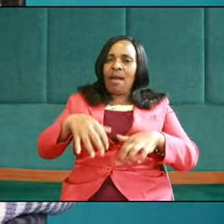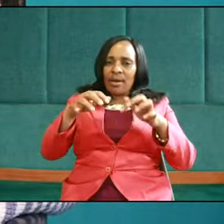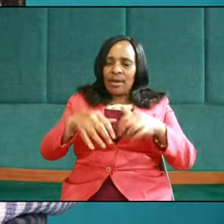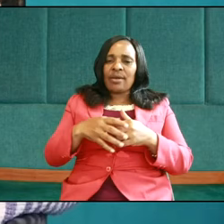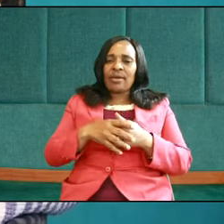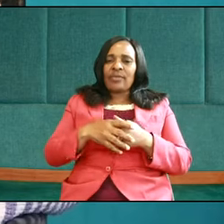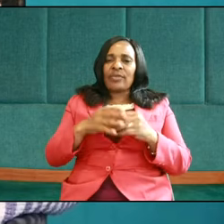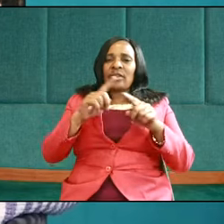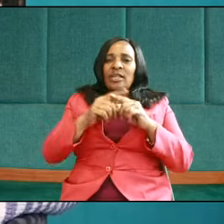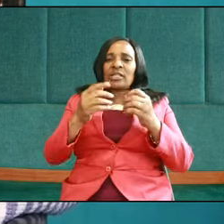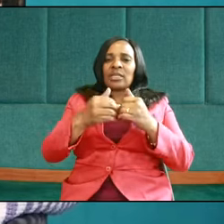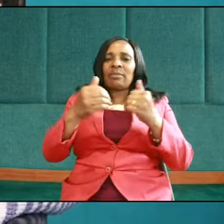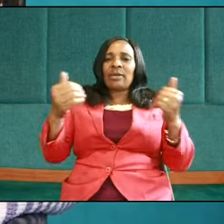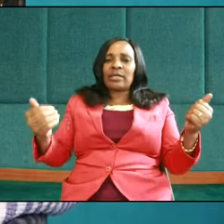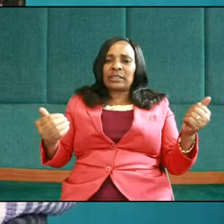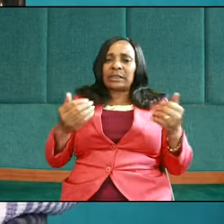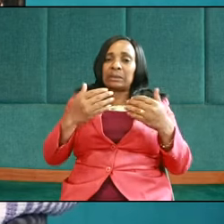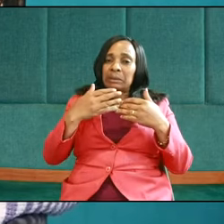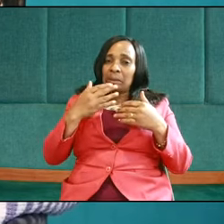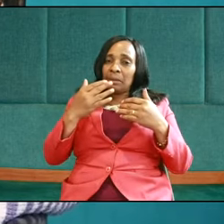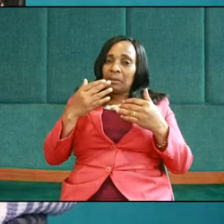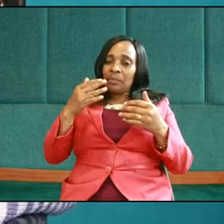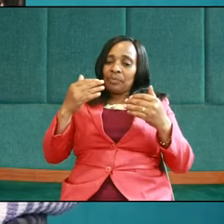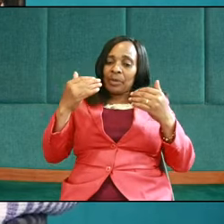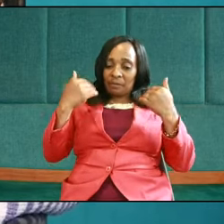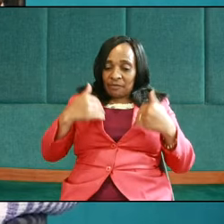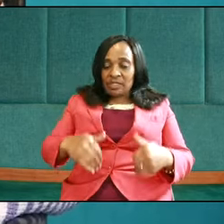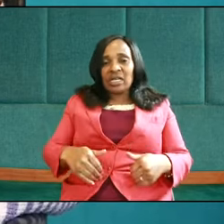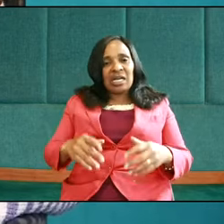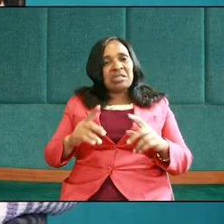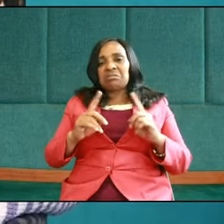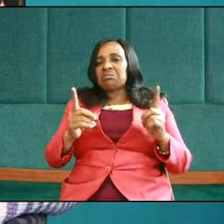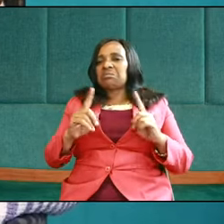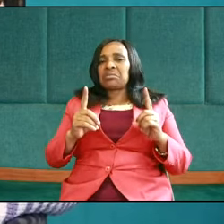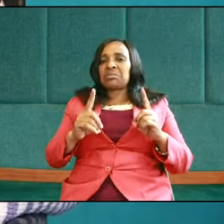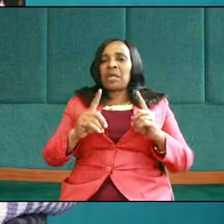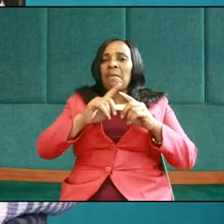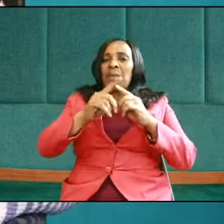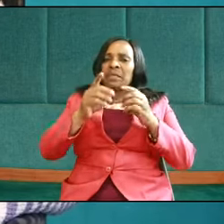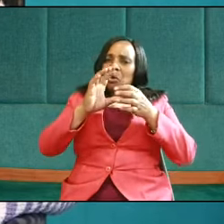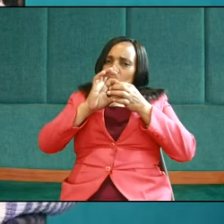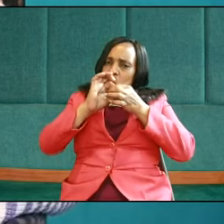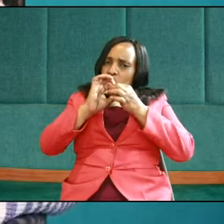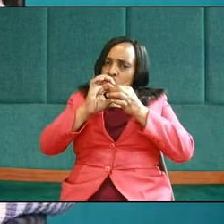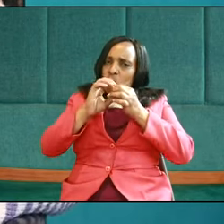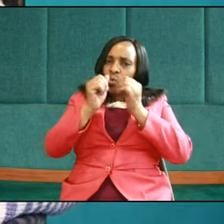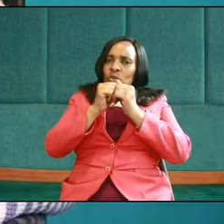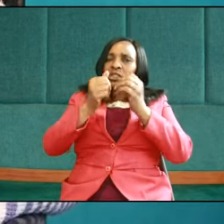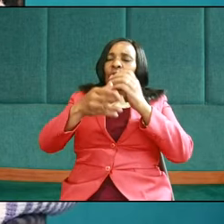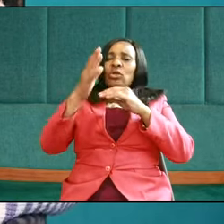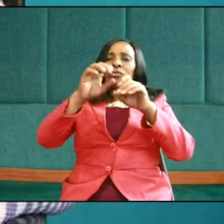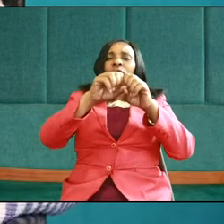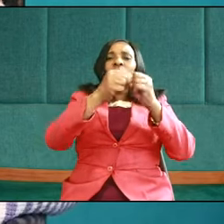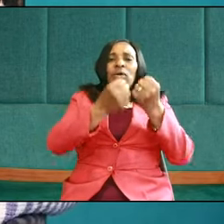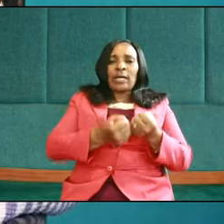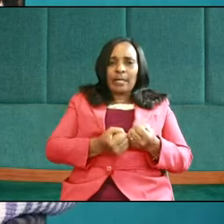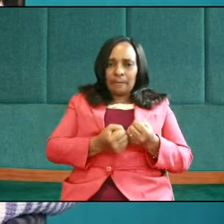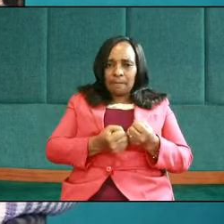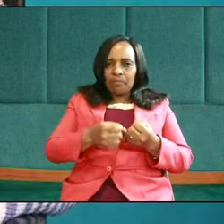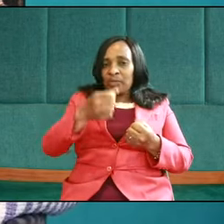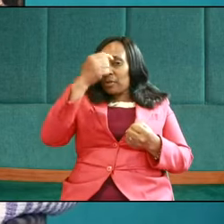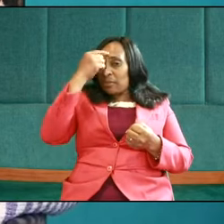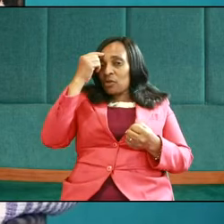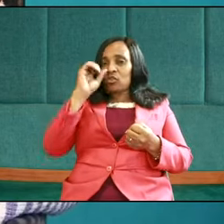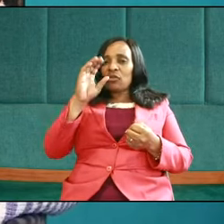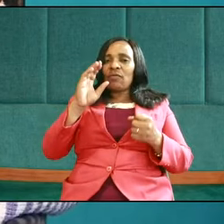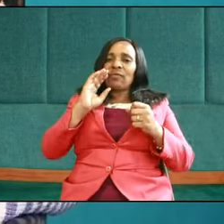and separated, not just physically, but also just their bond with God was broken because of